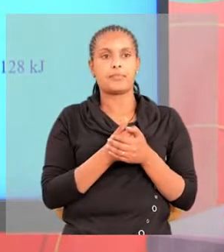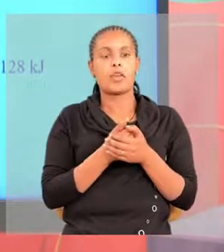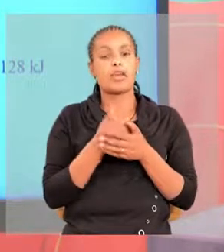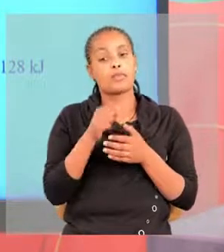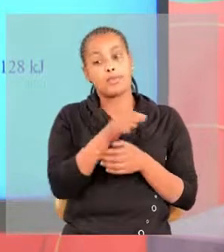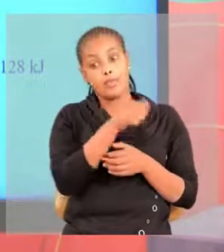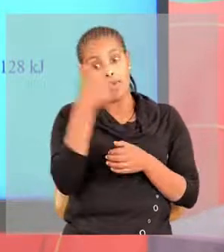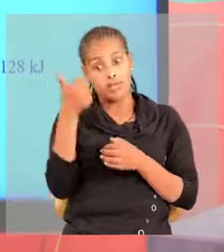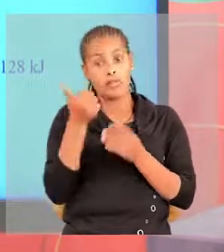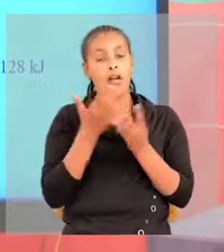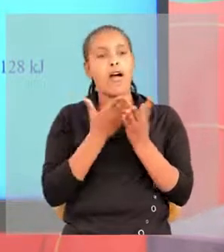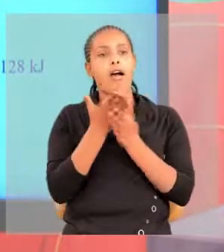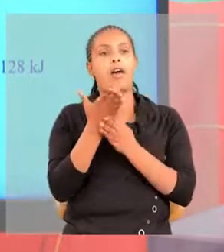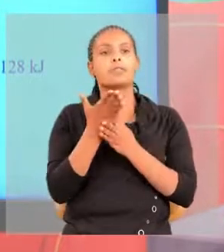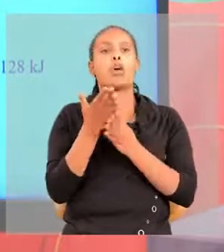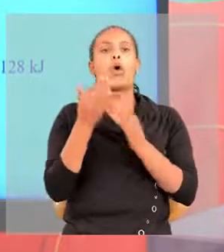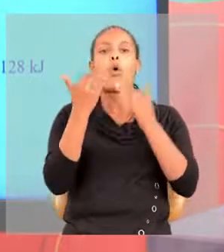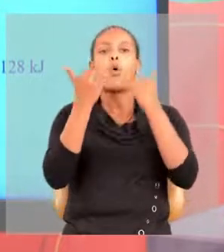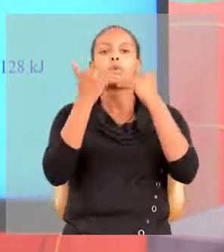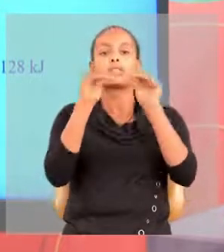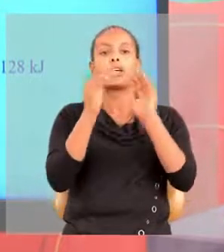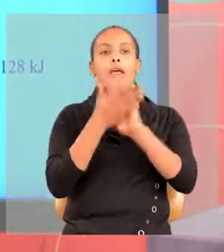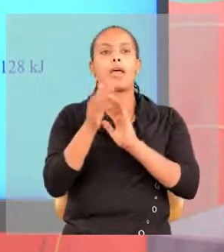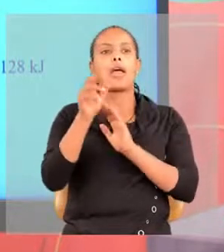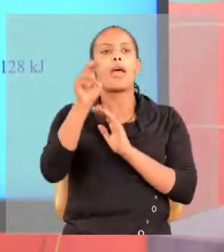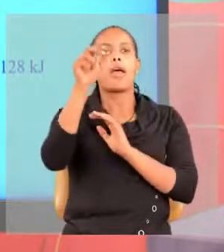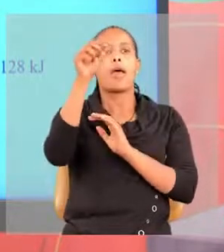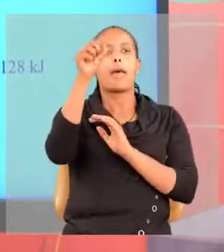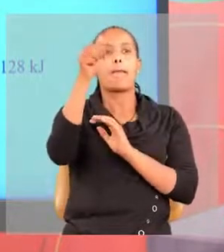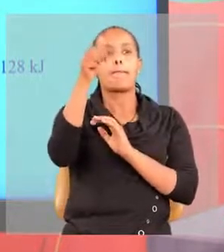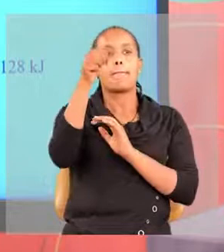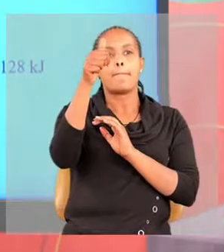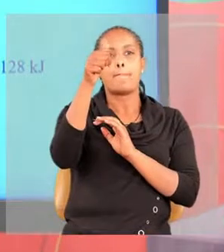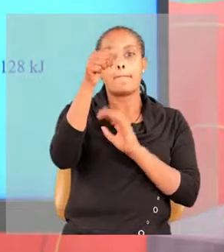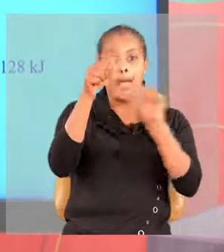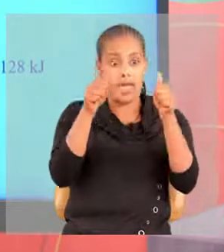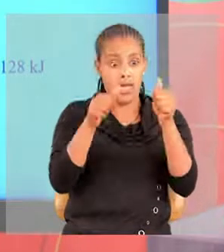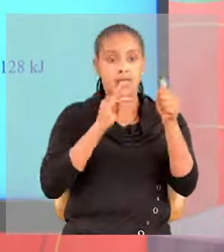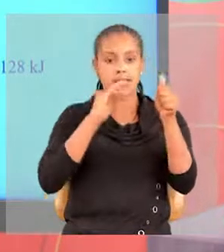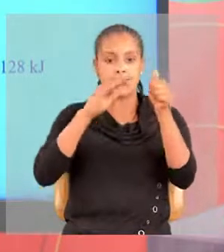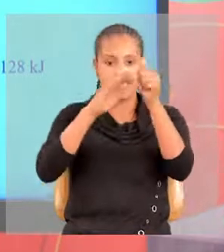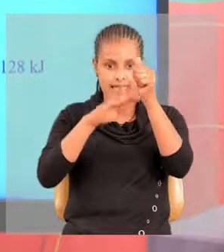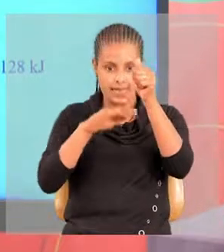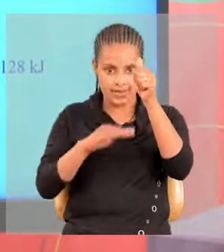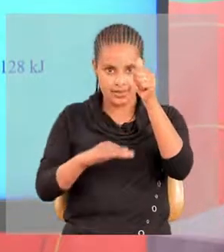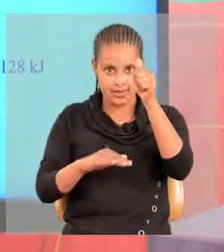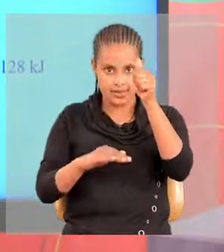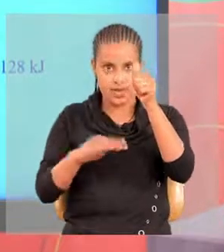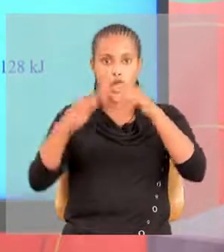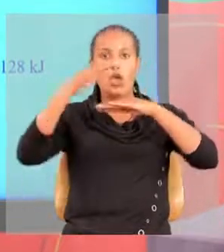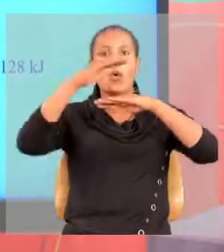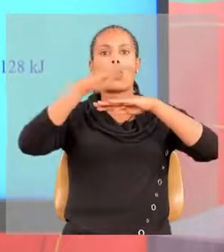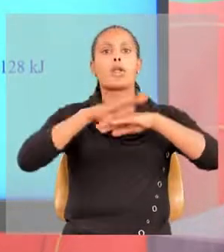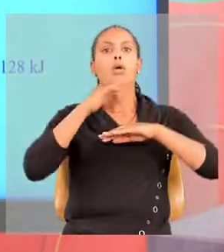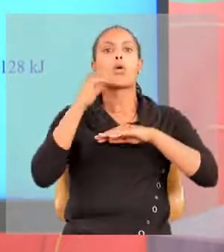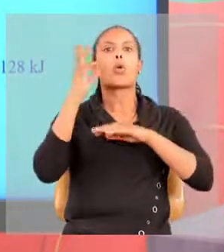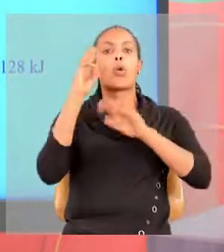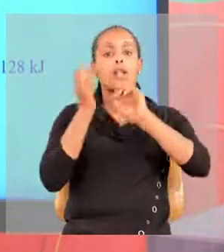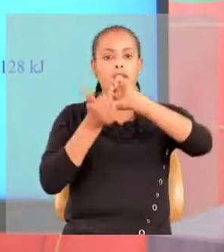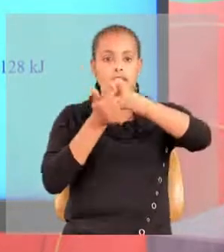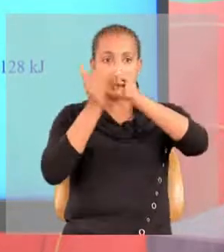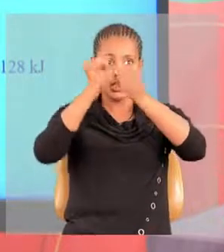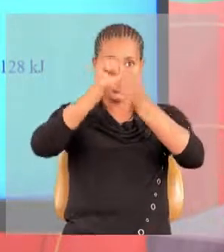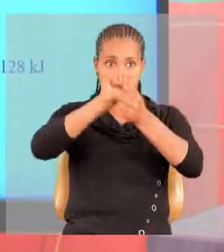On the other hand, if concentration of M is decreased, then equilibrium will